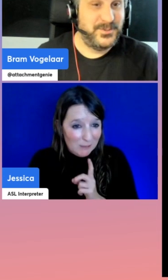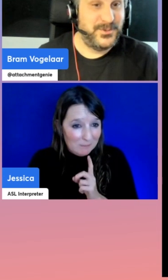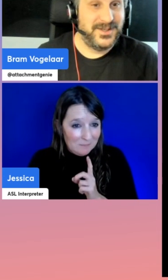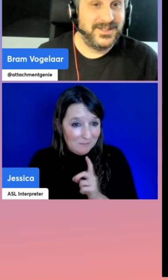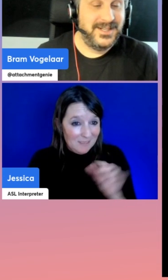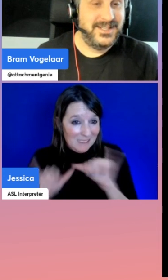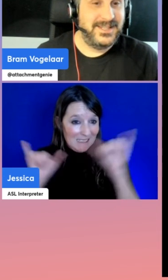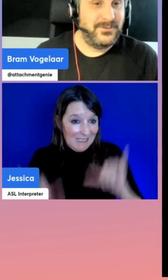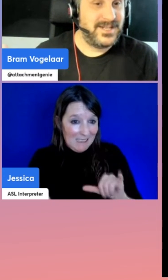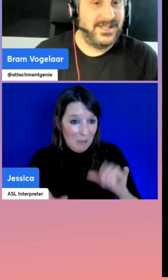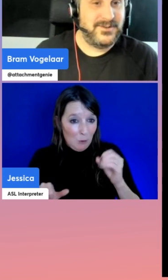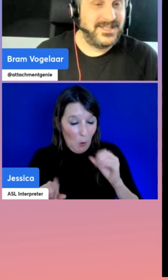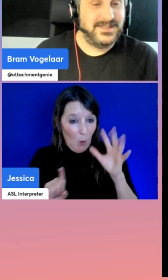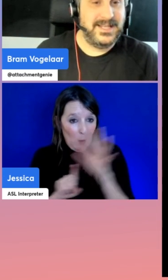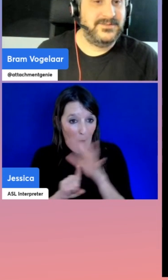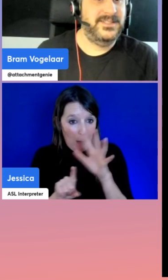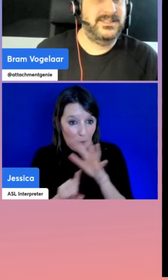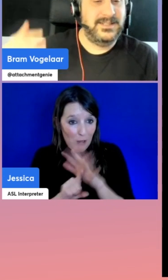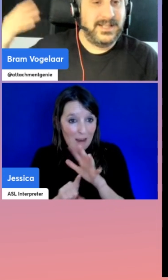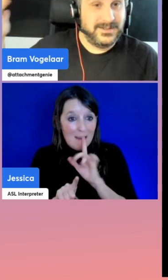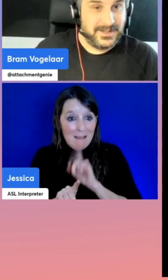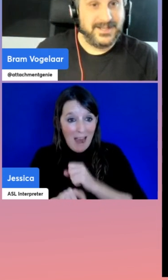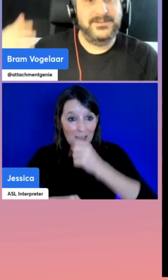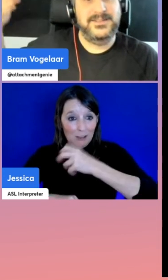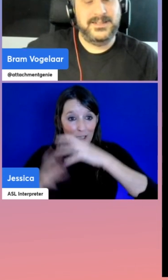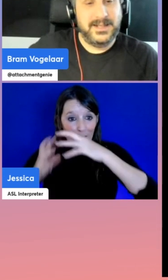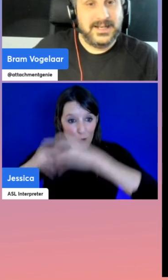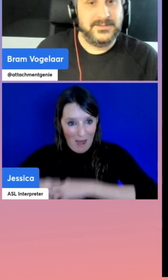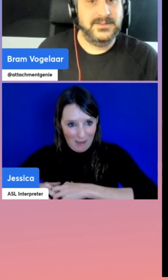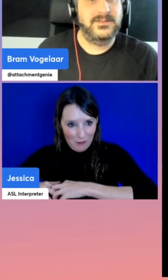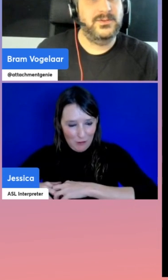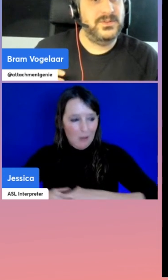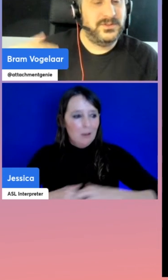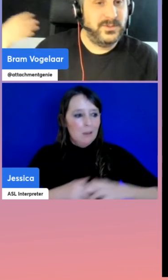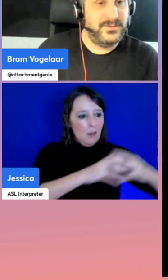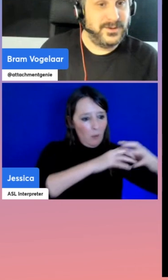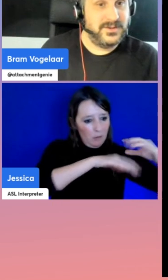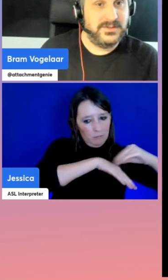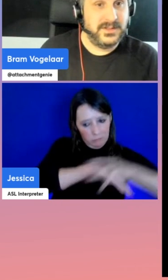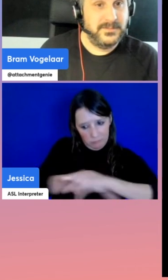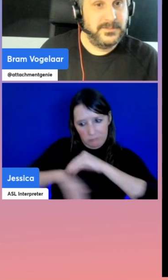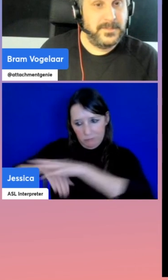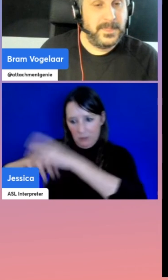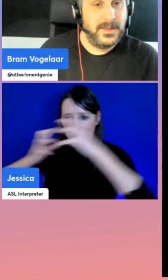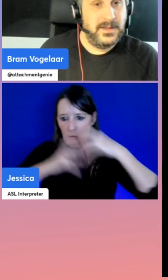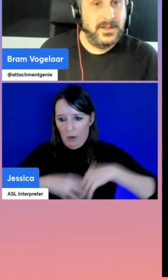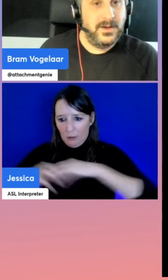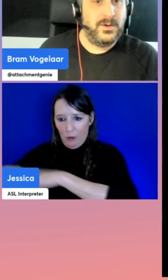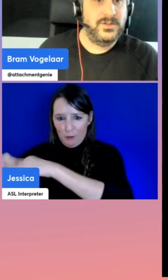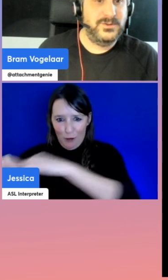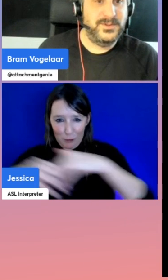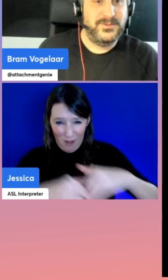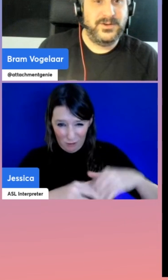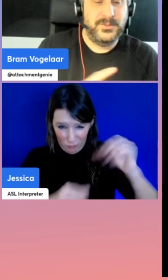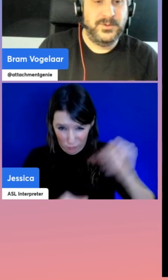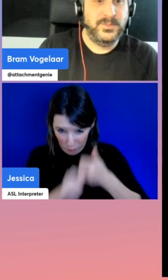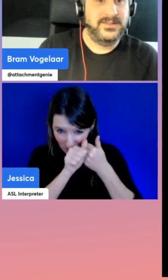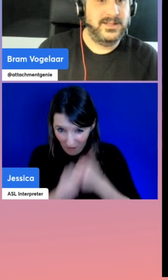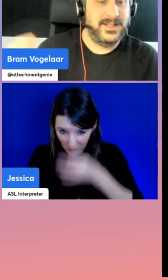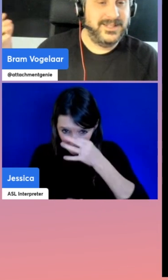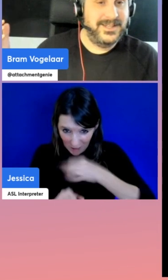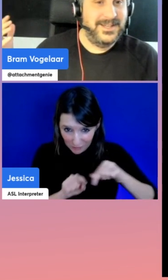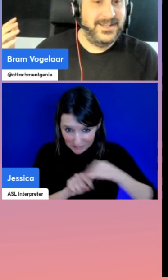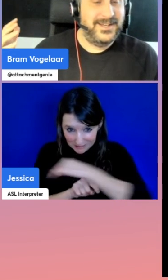might be so popular that we actually crash this next region and then the next region and the next region. So should we follow the sun or should we follow the